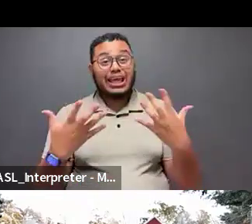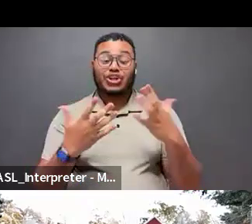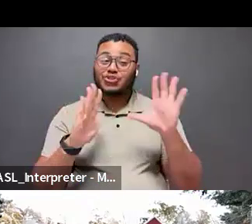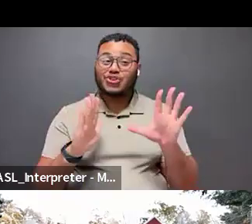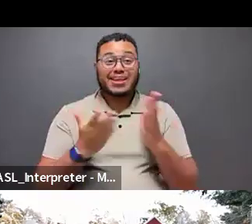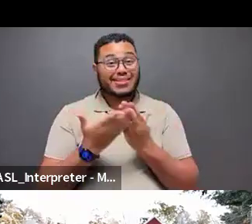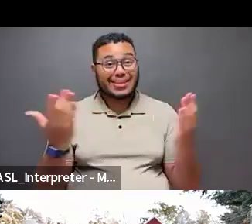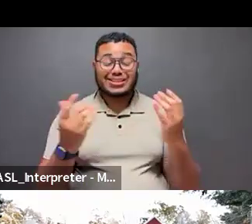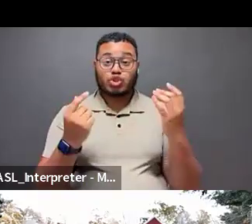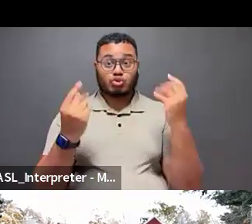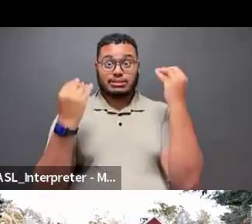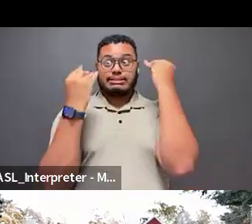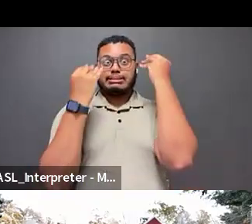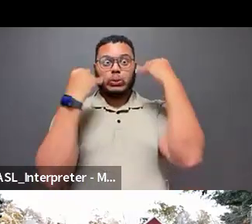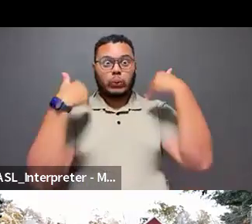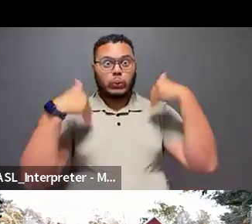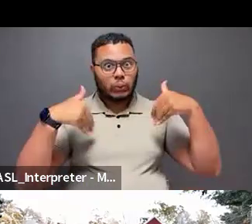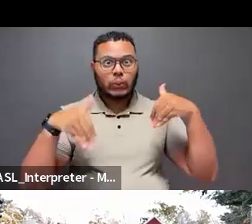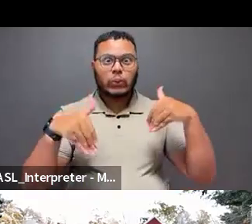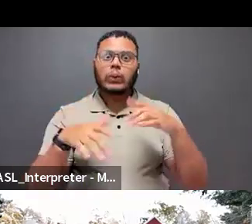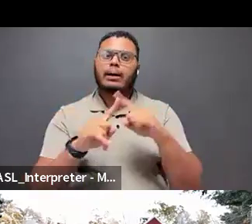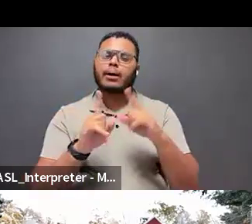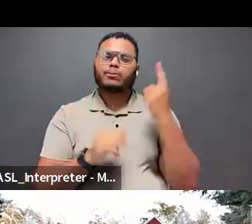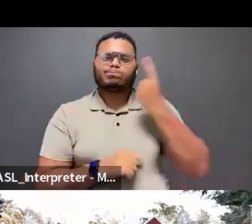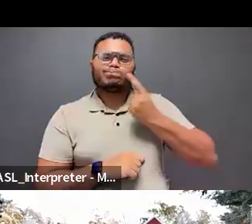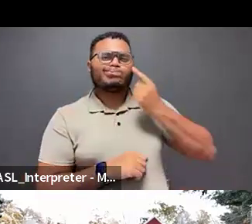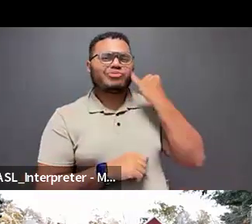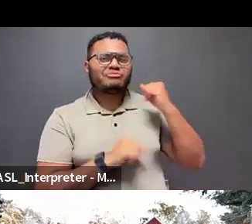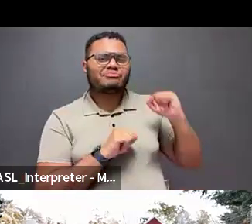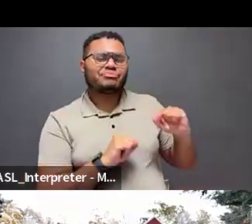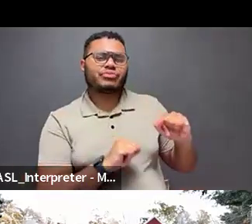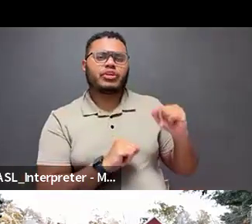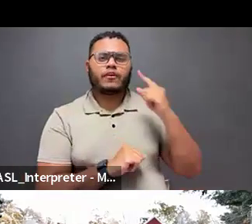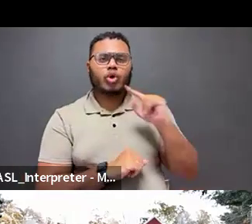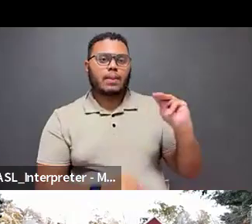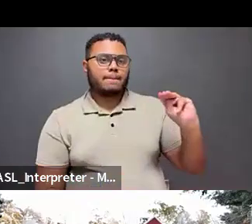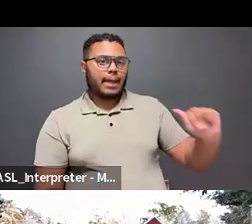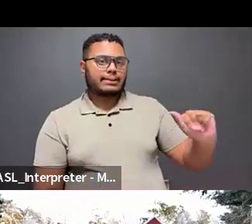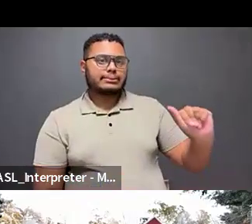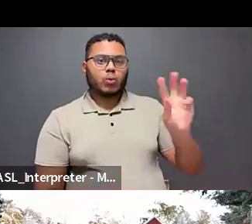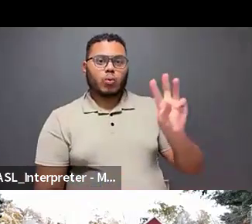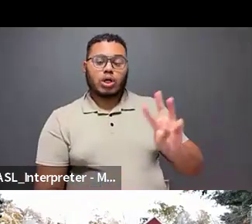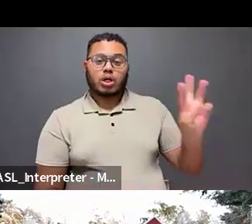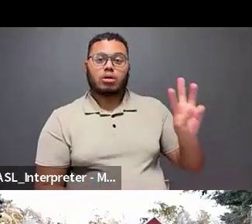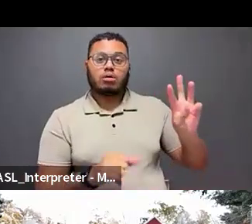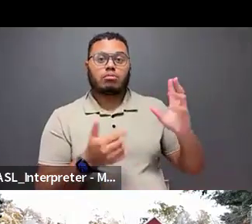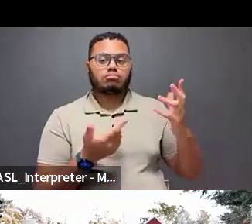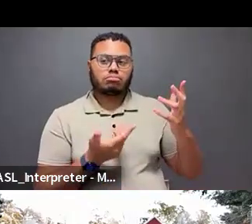here, but I wonder if it's possible for the Mass website to host a